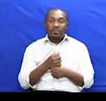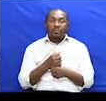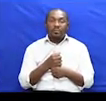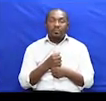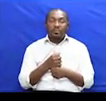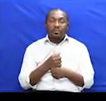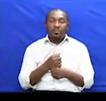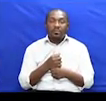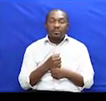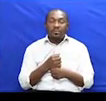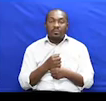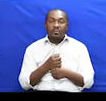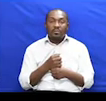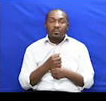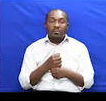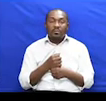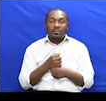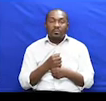obtained.